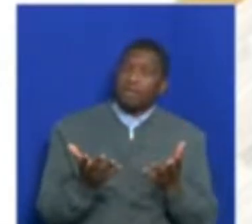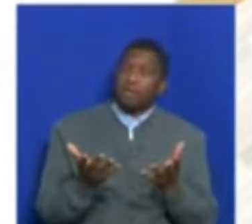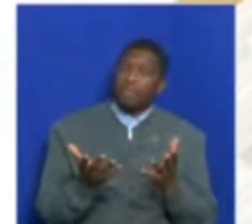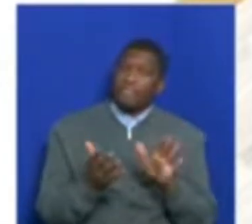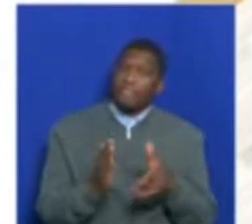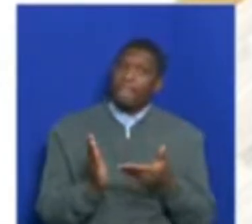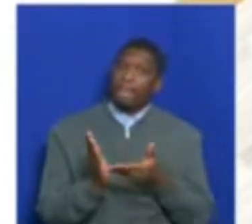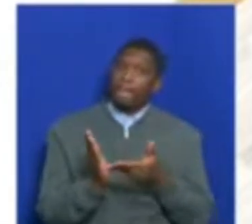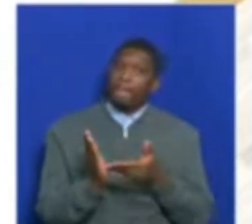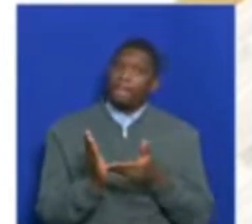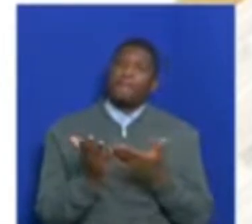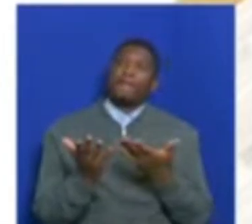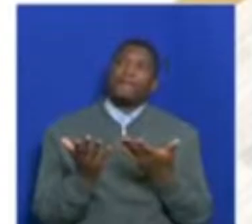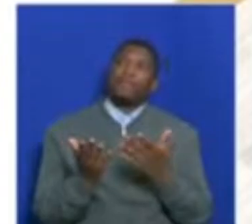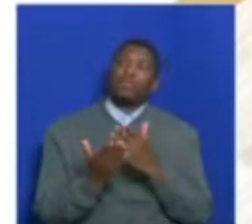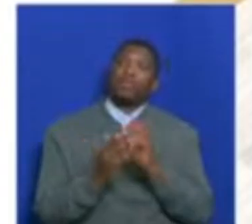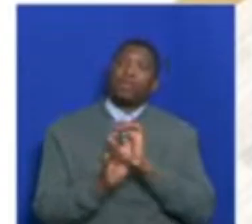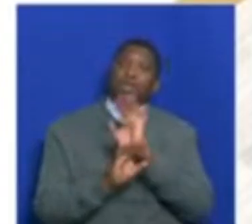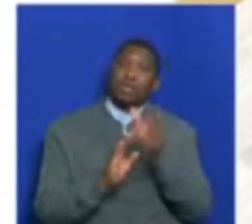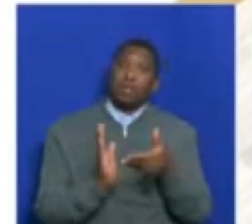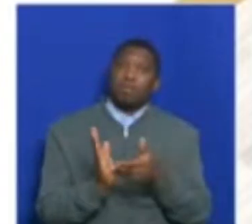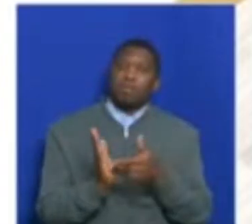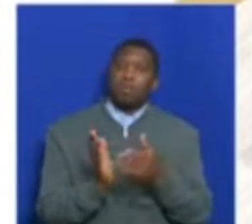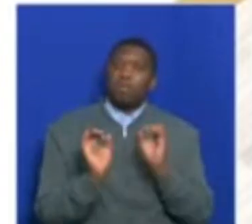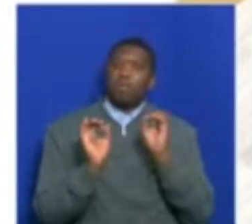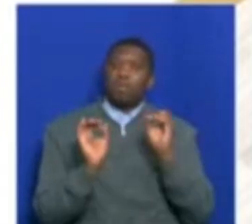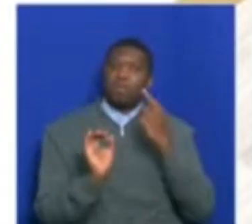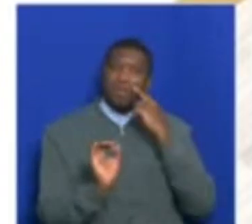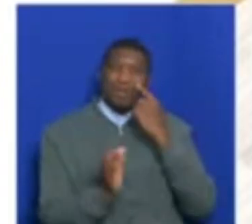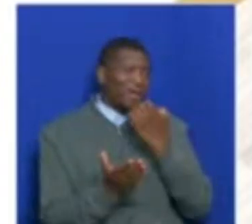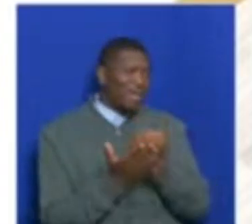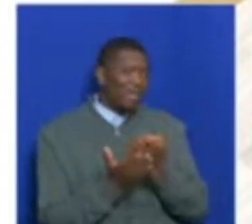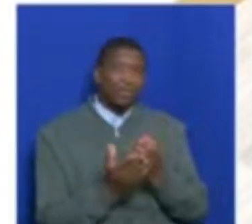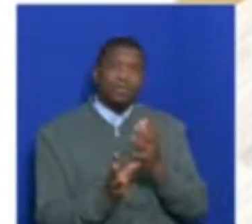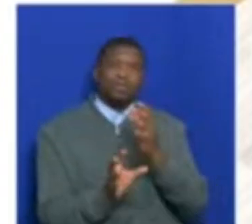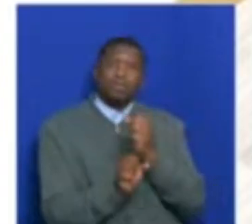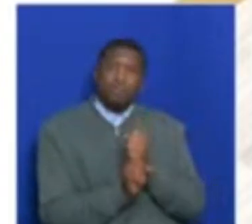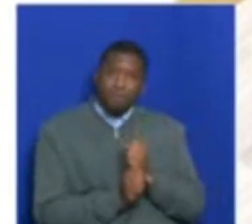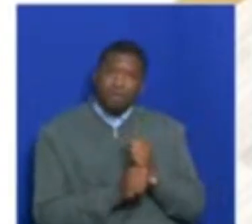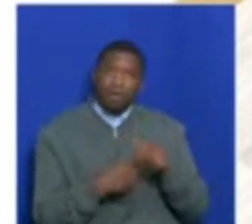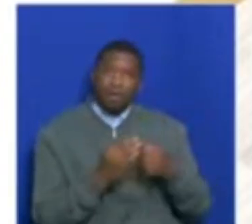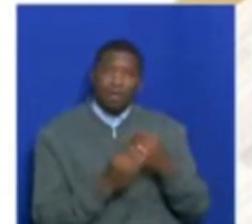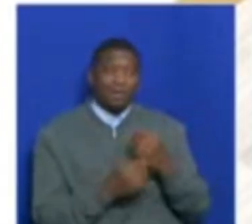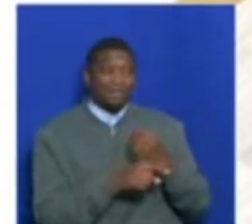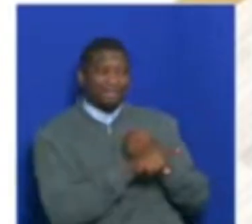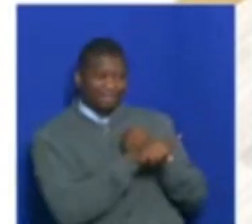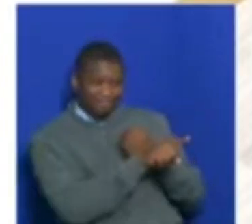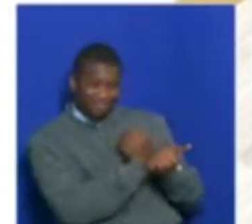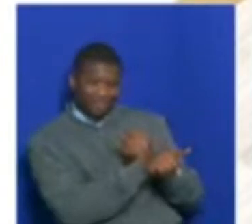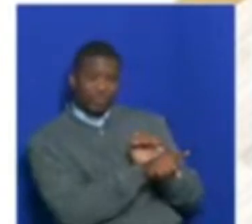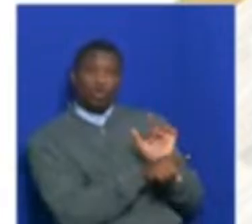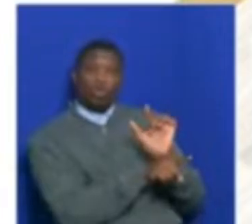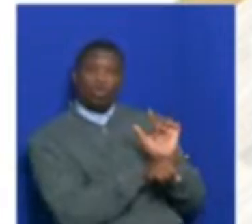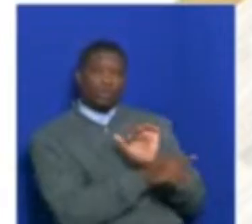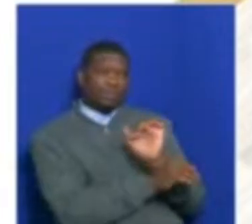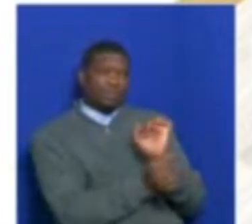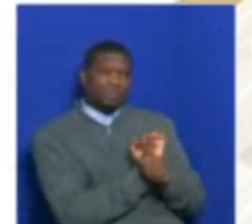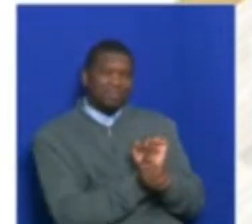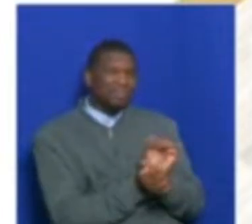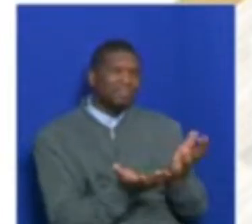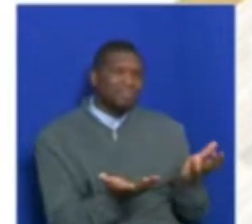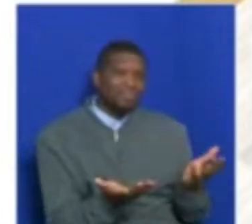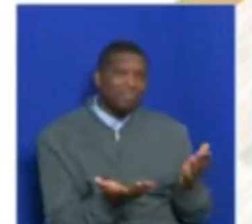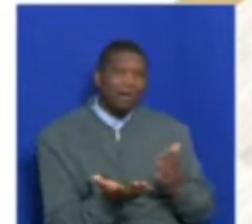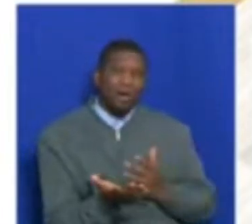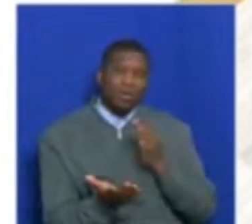there. No evidence upon which Bevan Loftus could be convicted is what I want to put to you there. There is